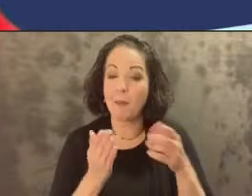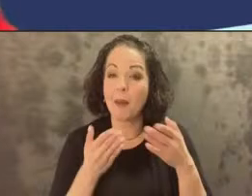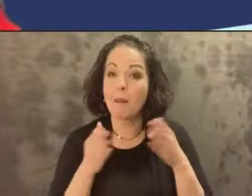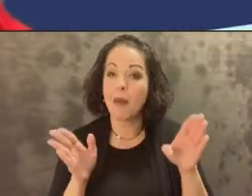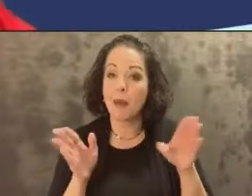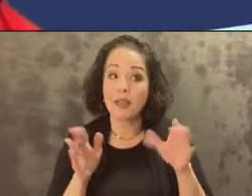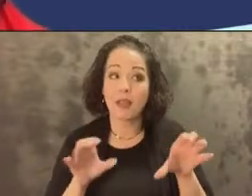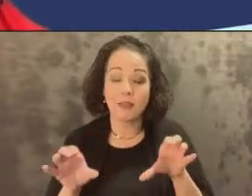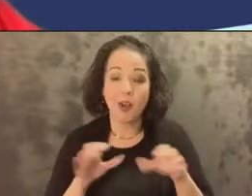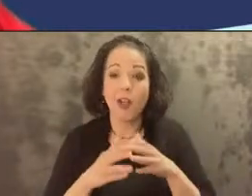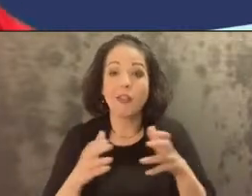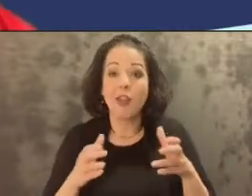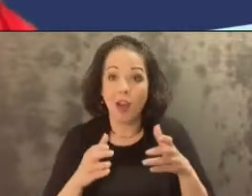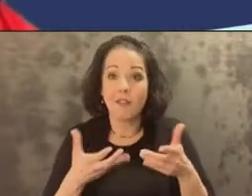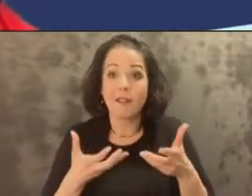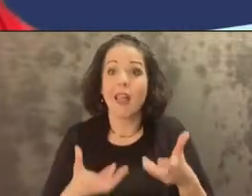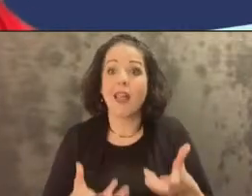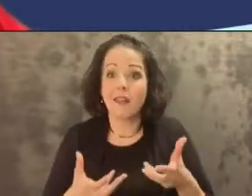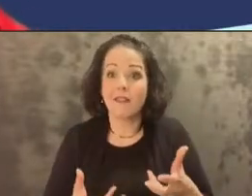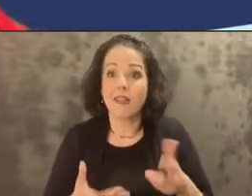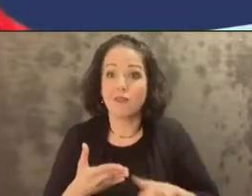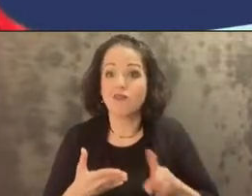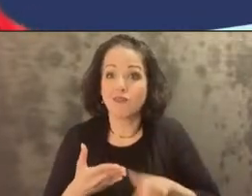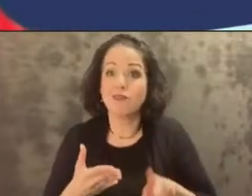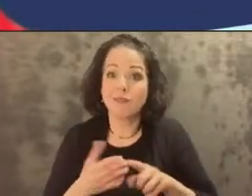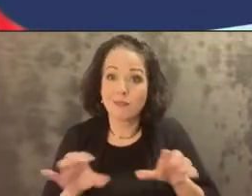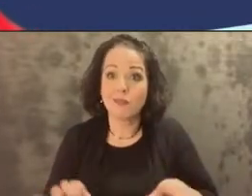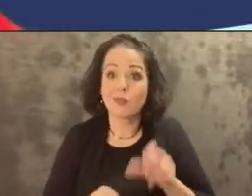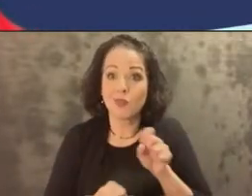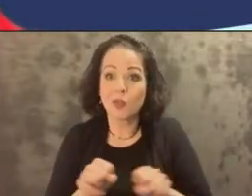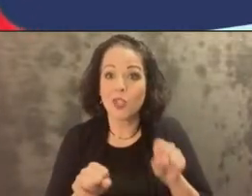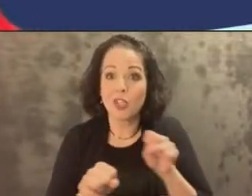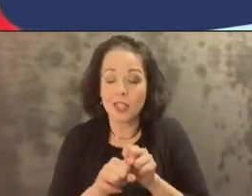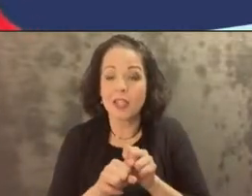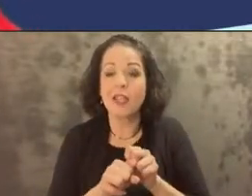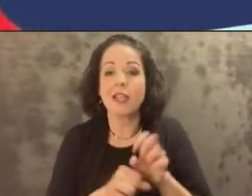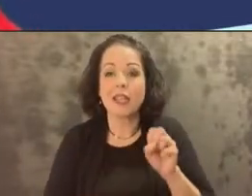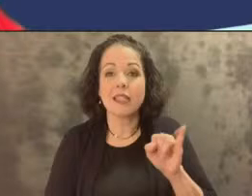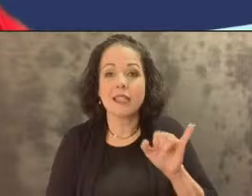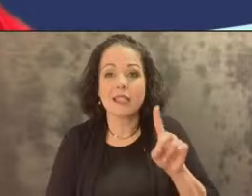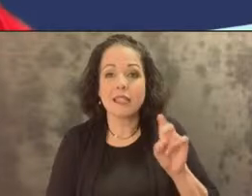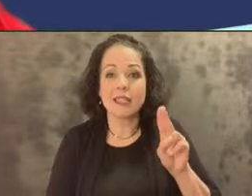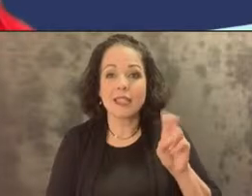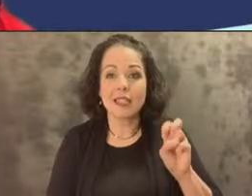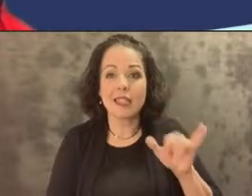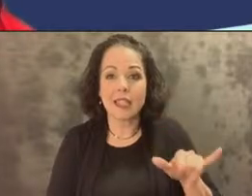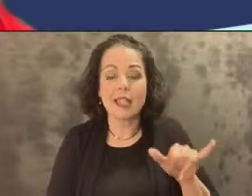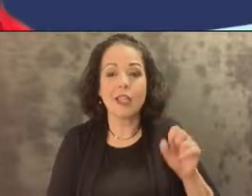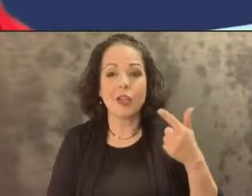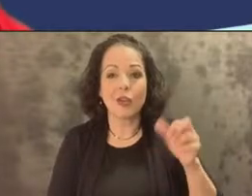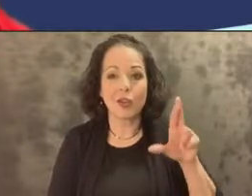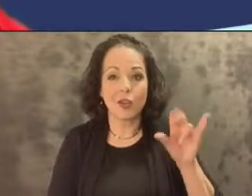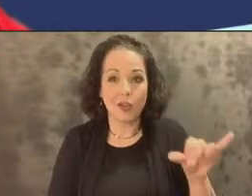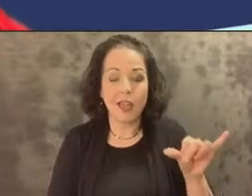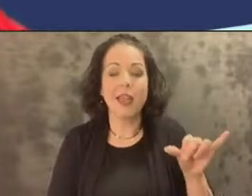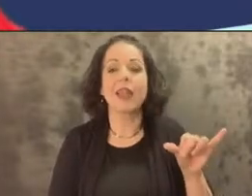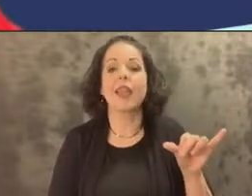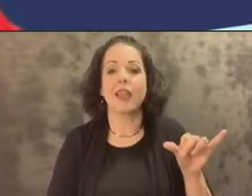heavy lifting. And there are Sydney Gray, Swati